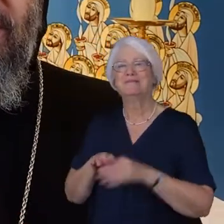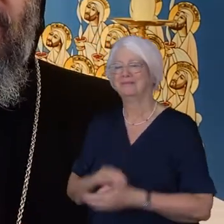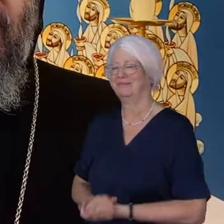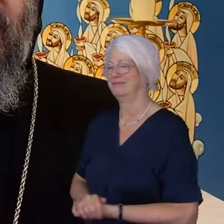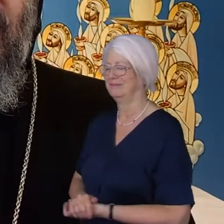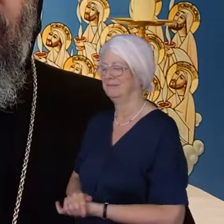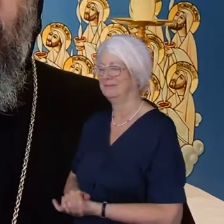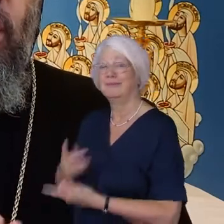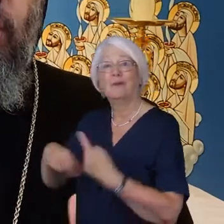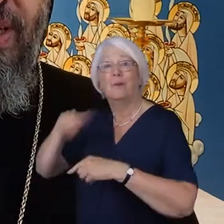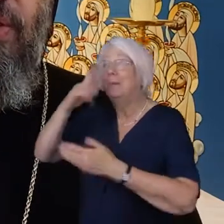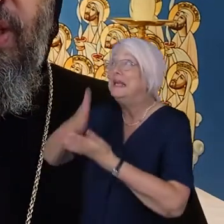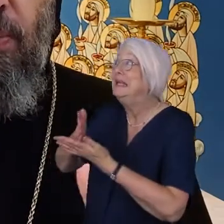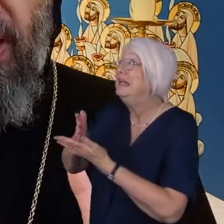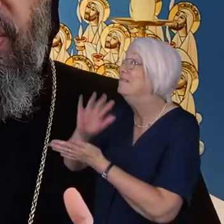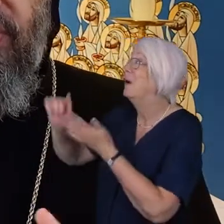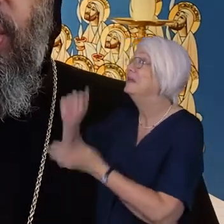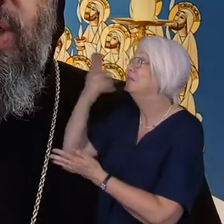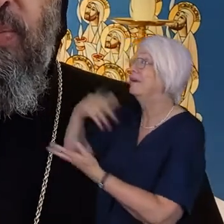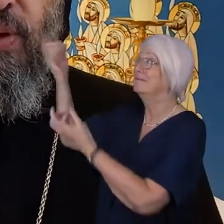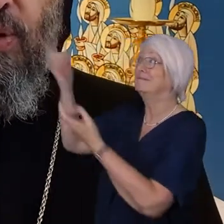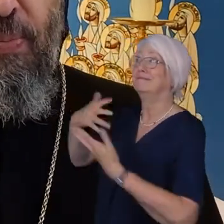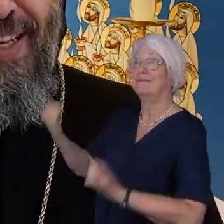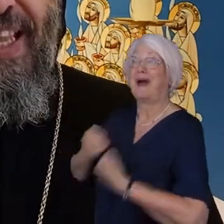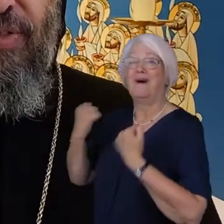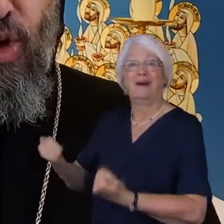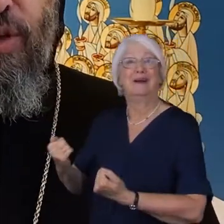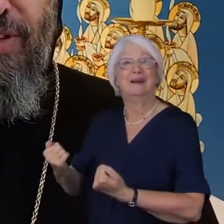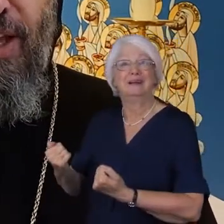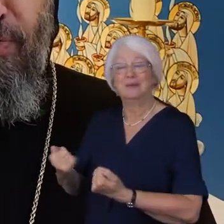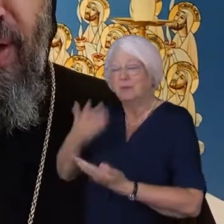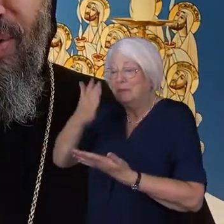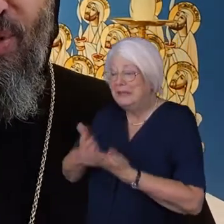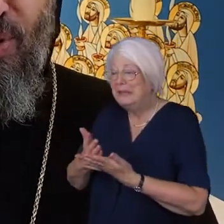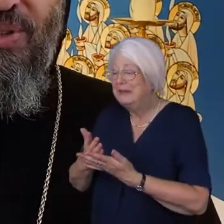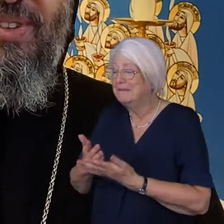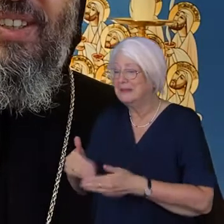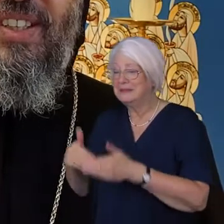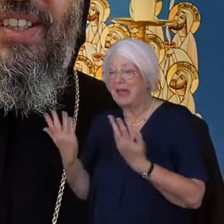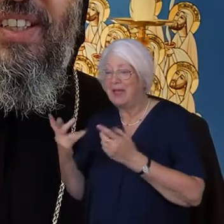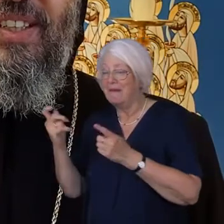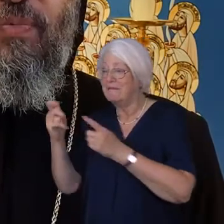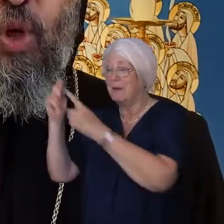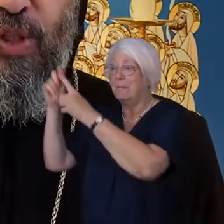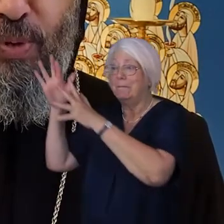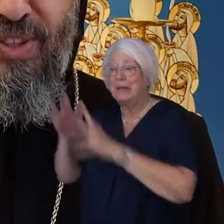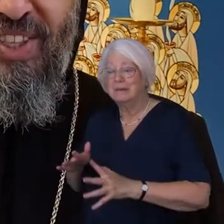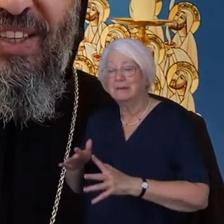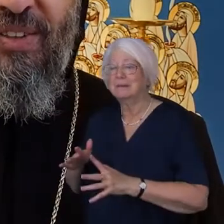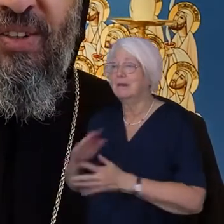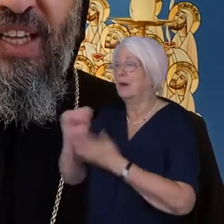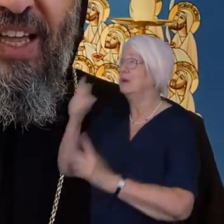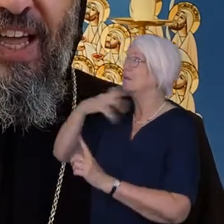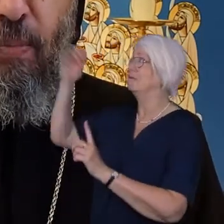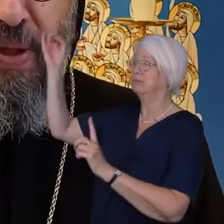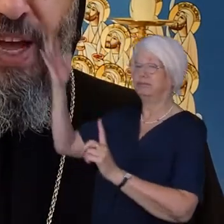us. We all believe in the empowering of the Holy Spirit, and we believe that on the day of Pentecost, the Holy Spirit